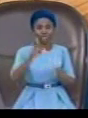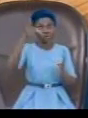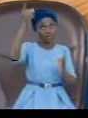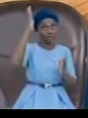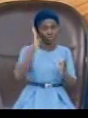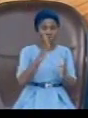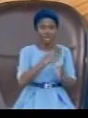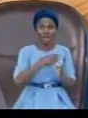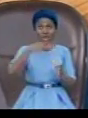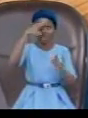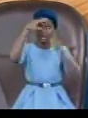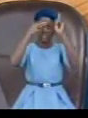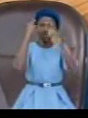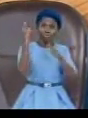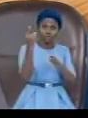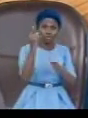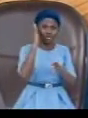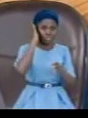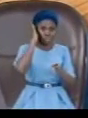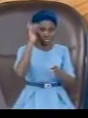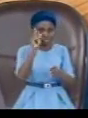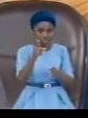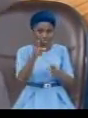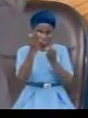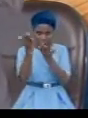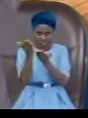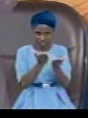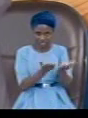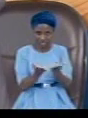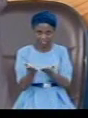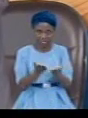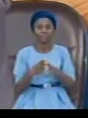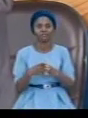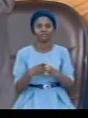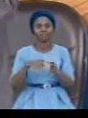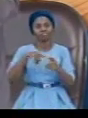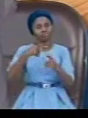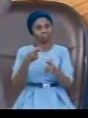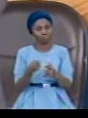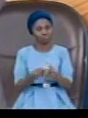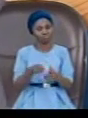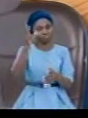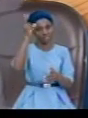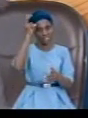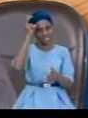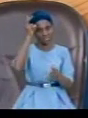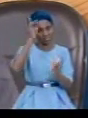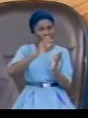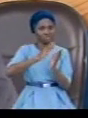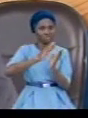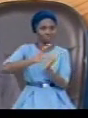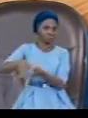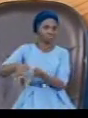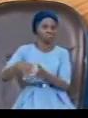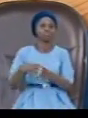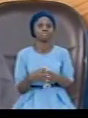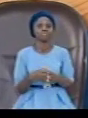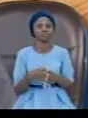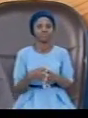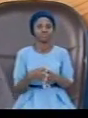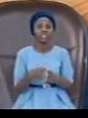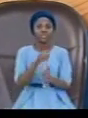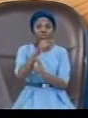thou serve. Then the devil leaveth him. When Satan comes through